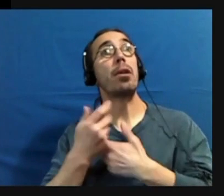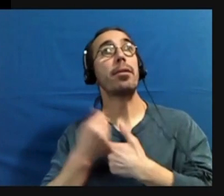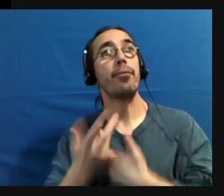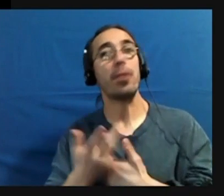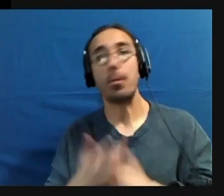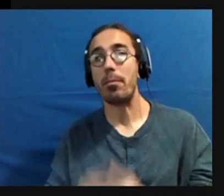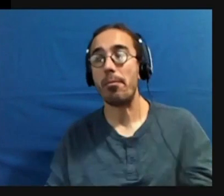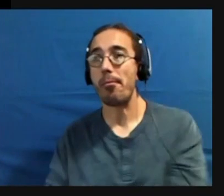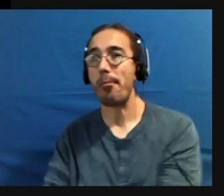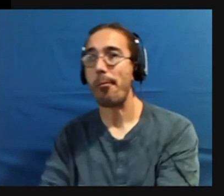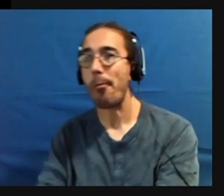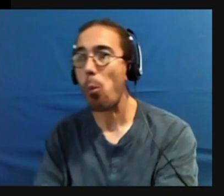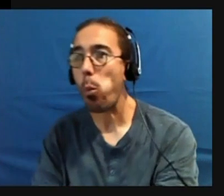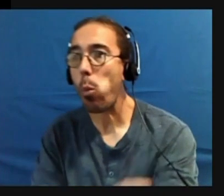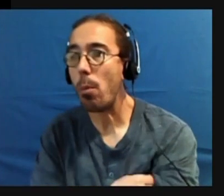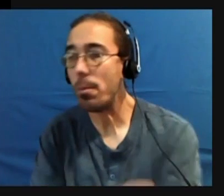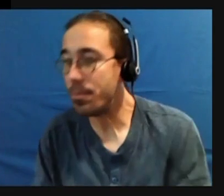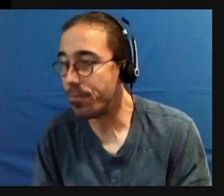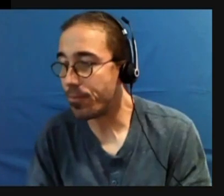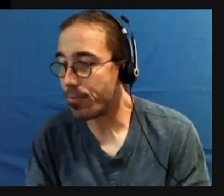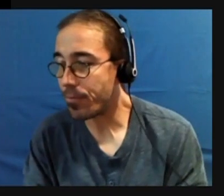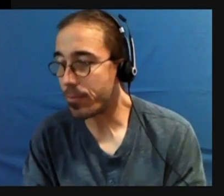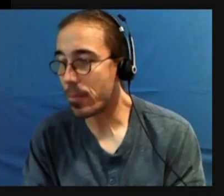All right.